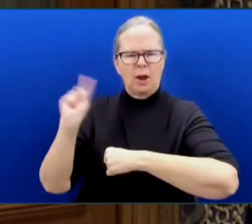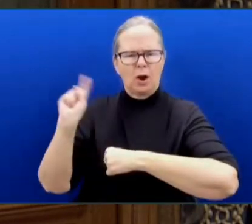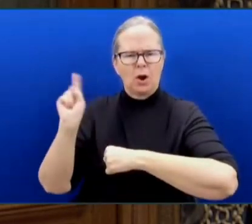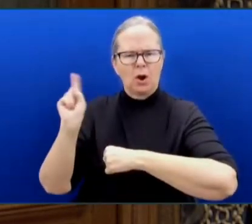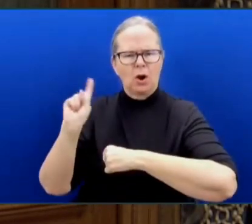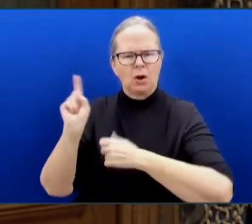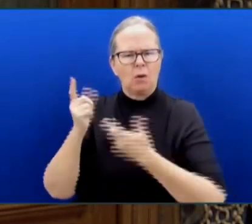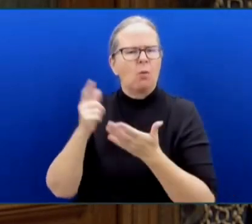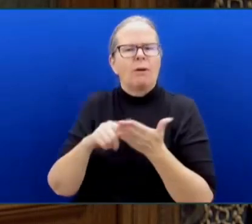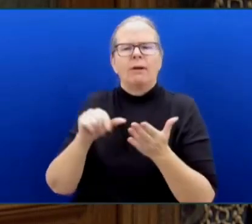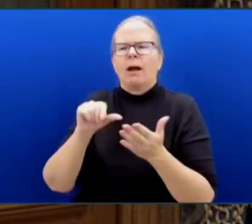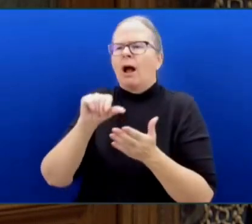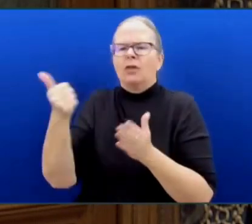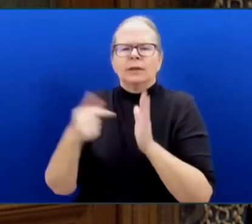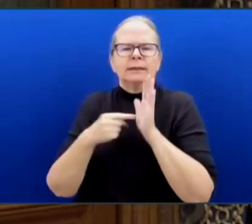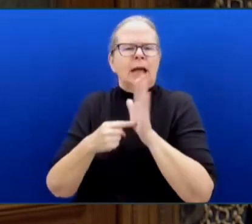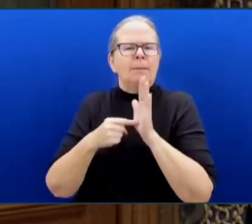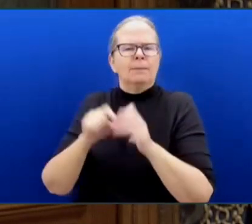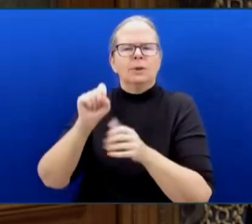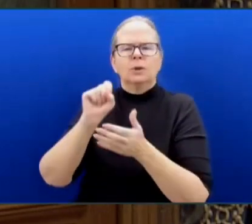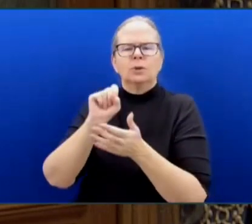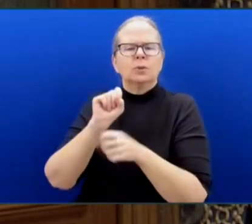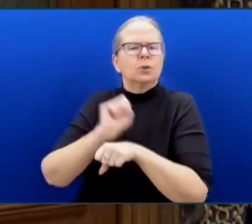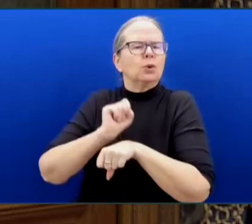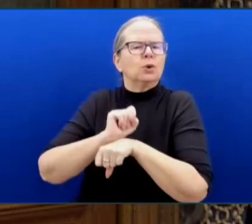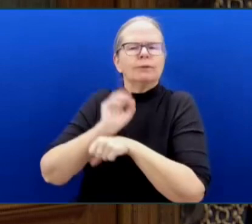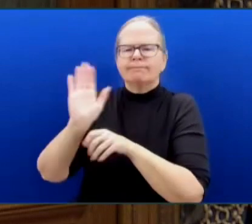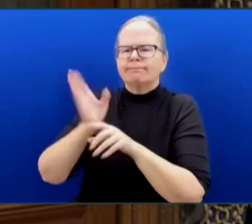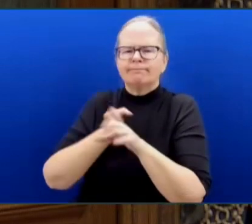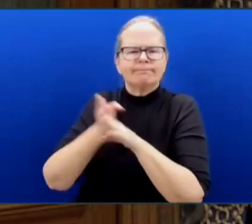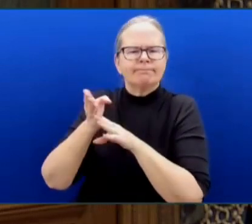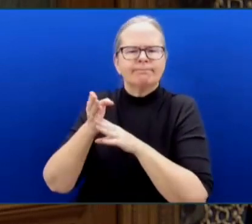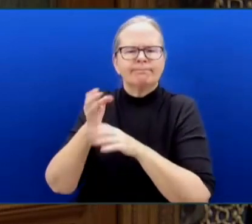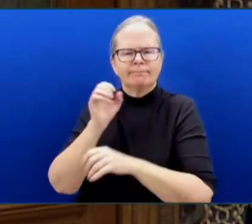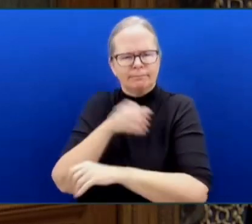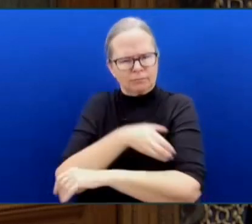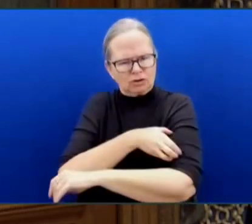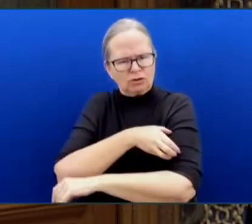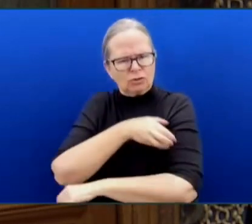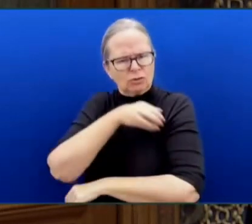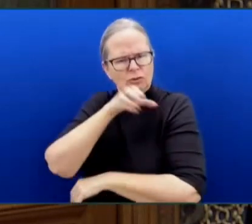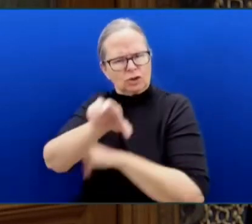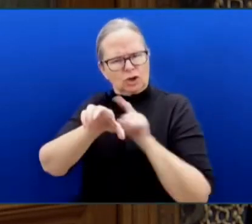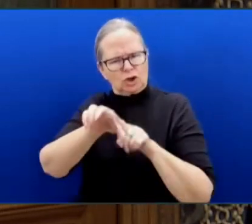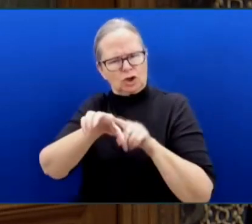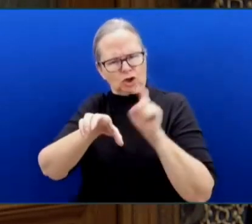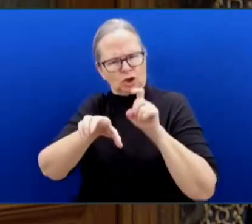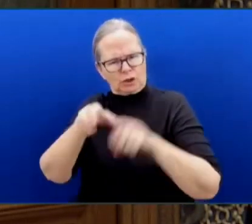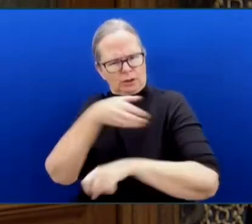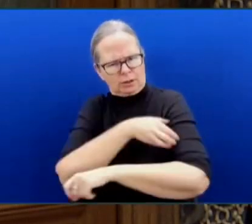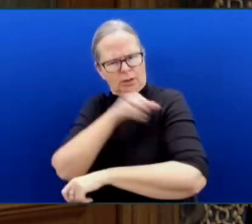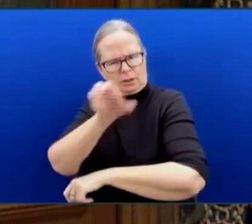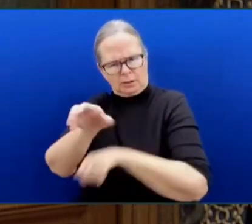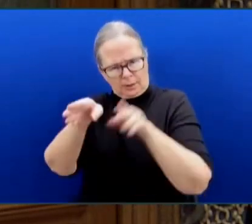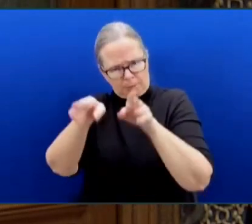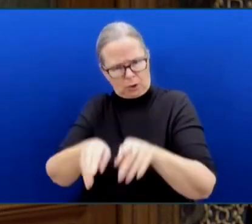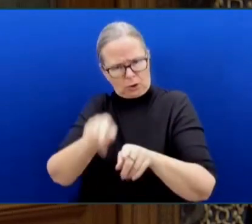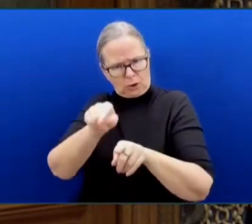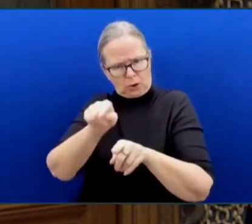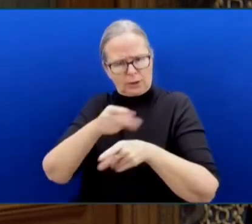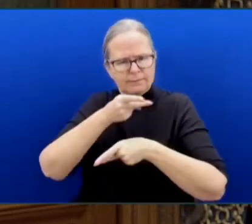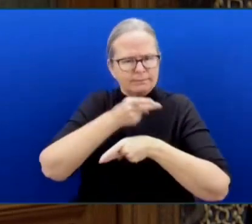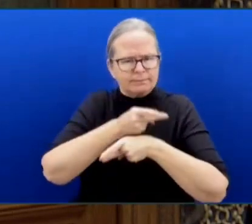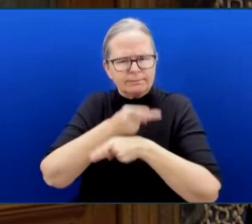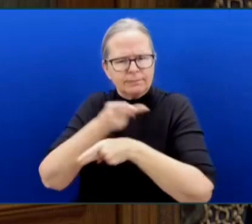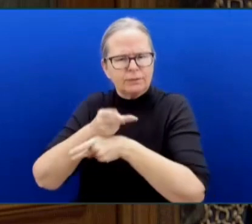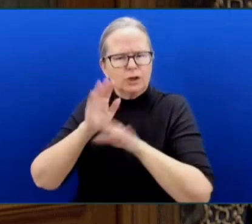we would put the care of our children, the care of our people, the care of our seniors without a regulated